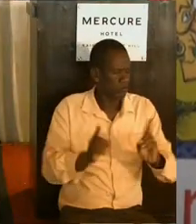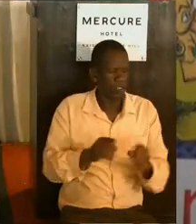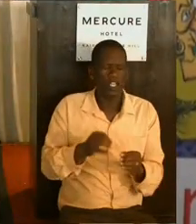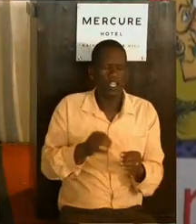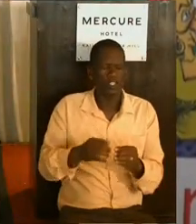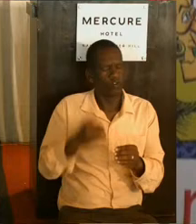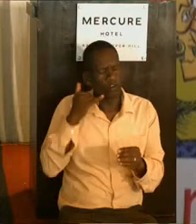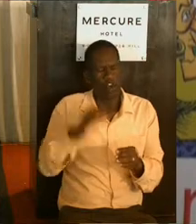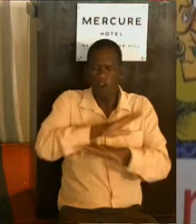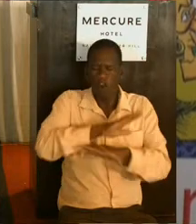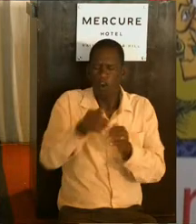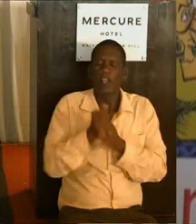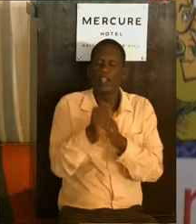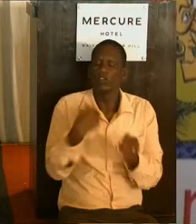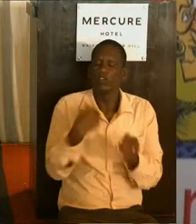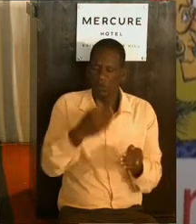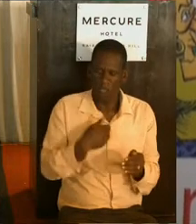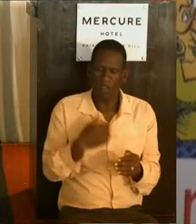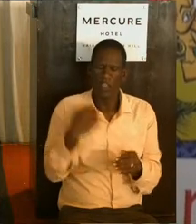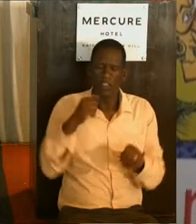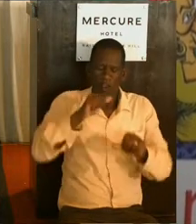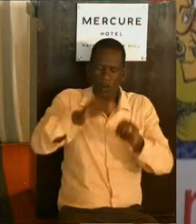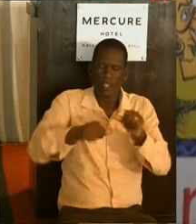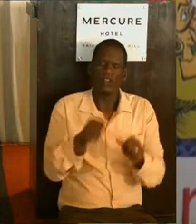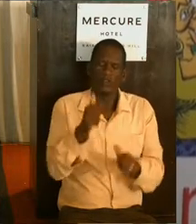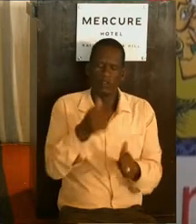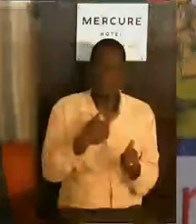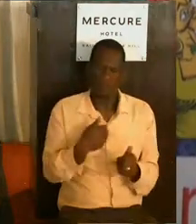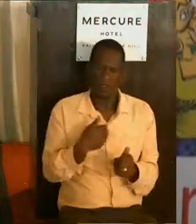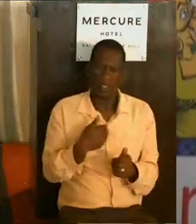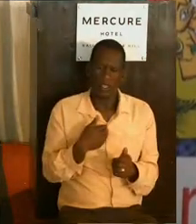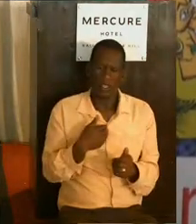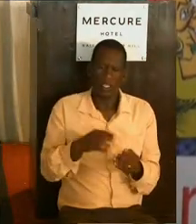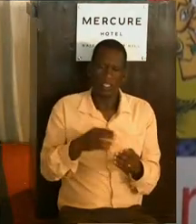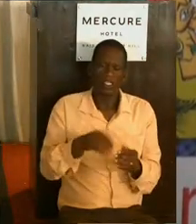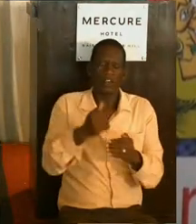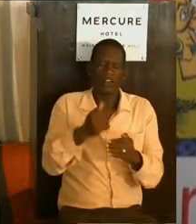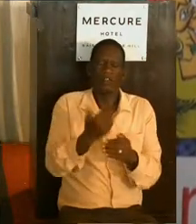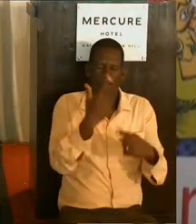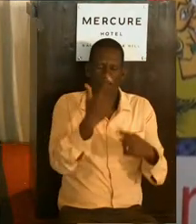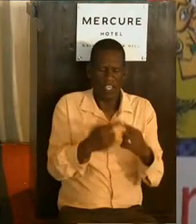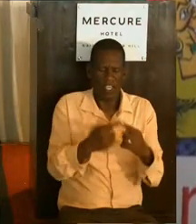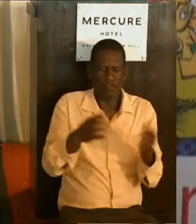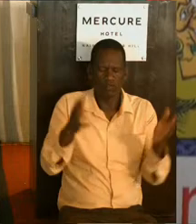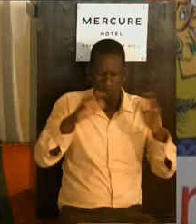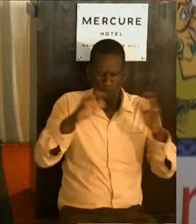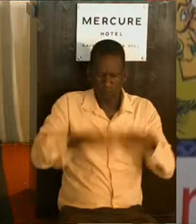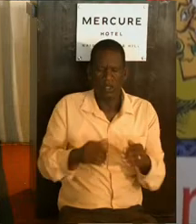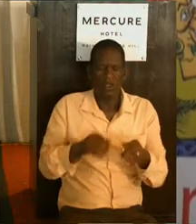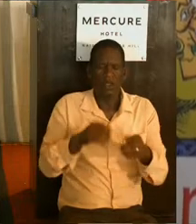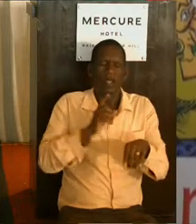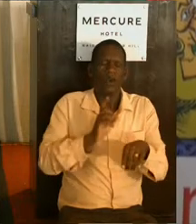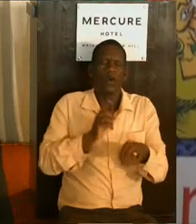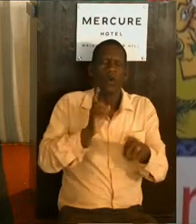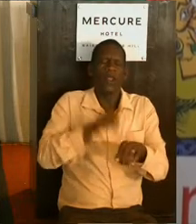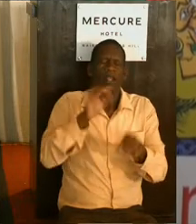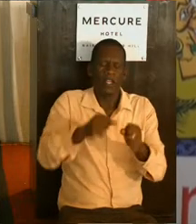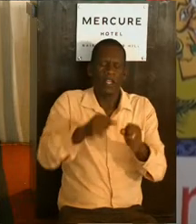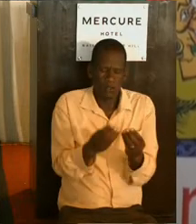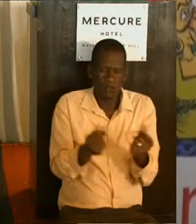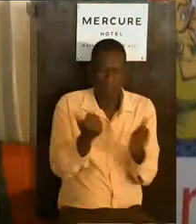these leaders we have yet the only science we know is to dissolve after five years but when will we become a